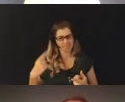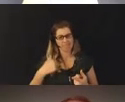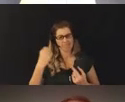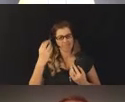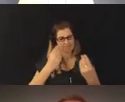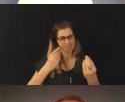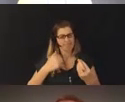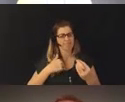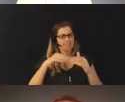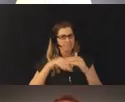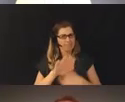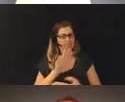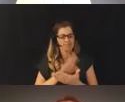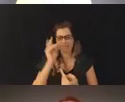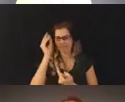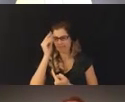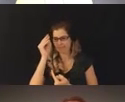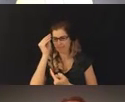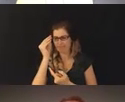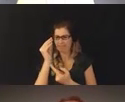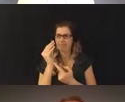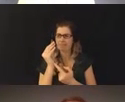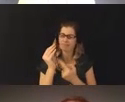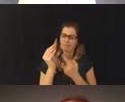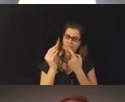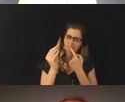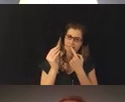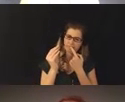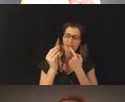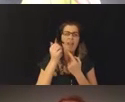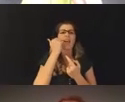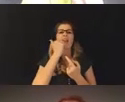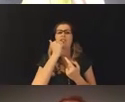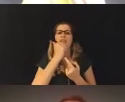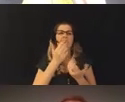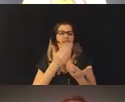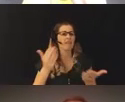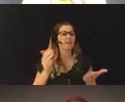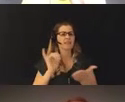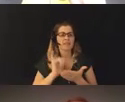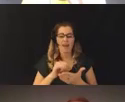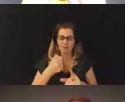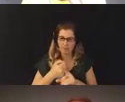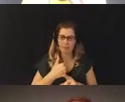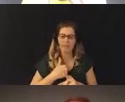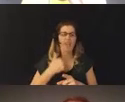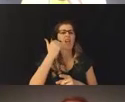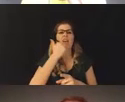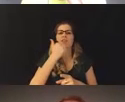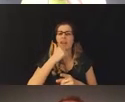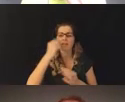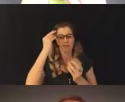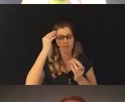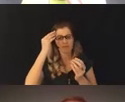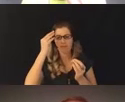day she came into school. This unit empowered students to express and investigate the everyday things that affect them, right? What they bring into the classroom every single day